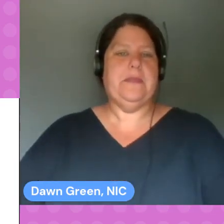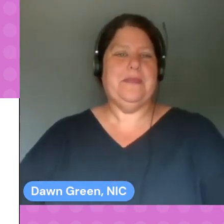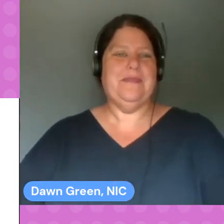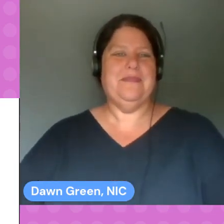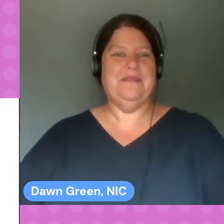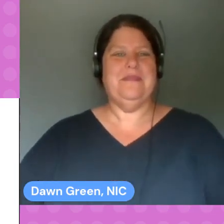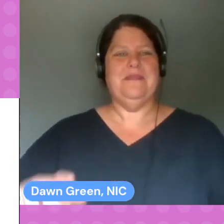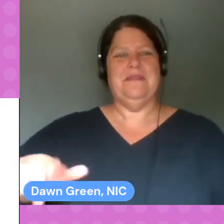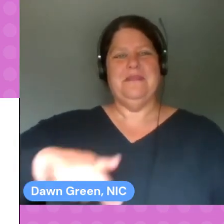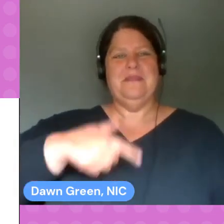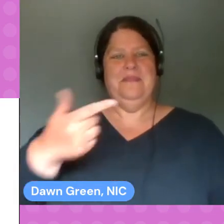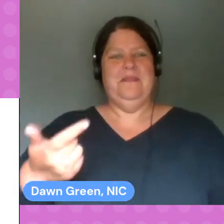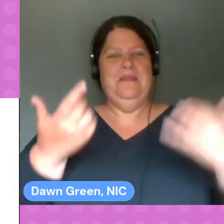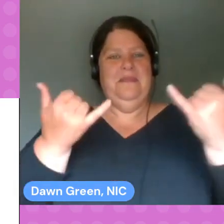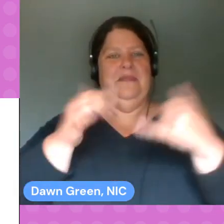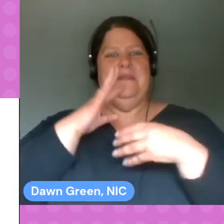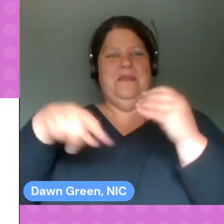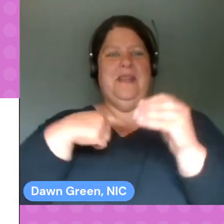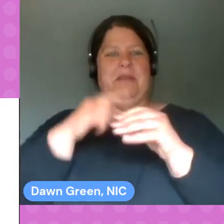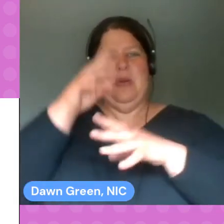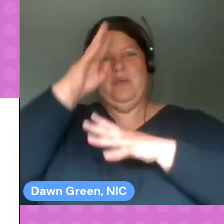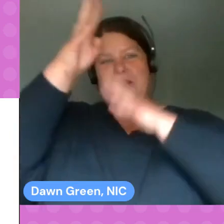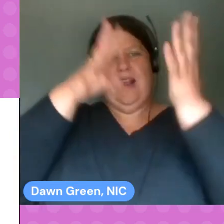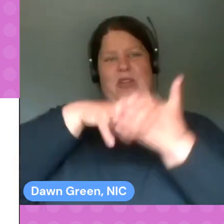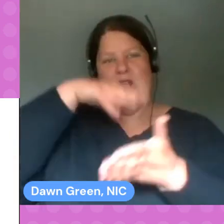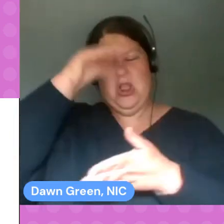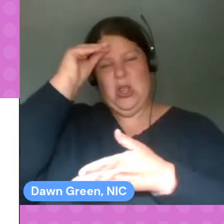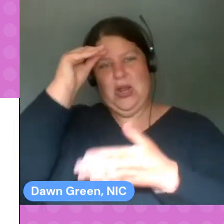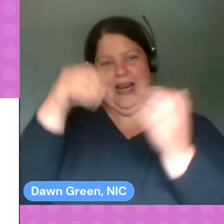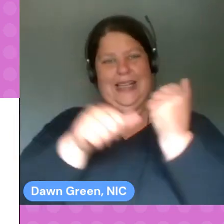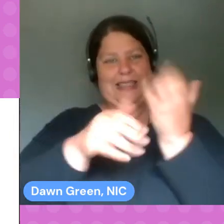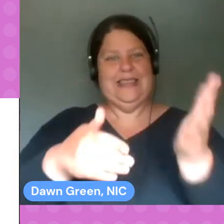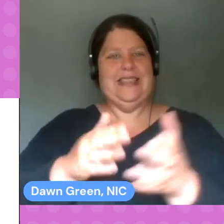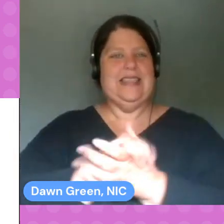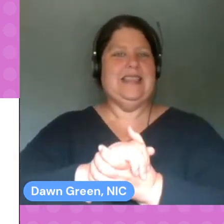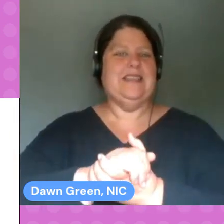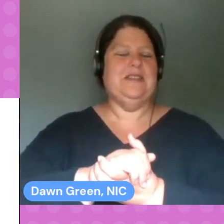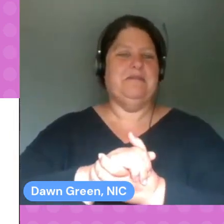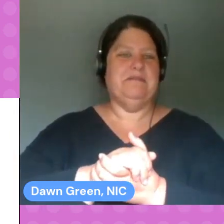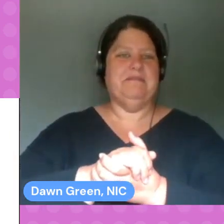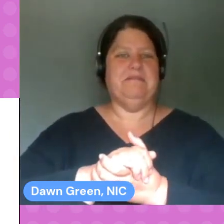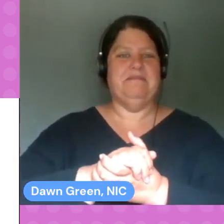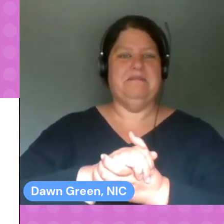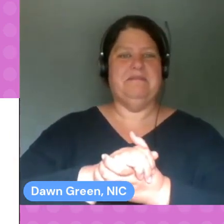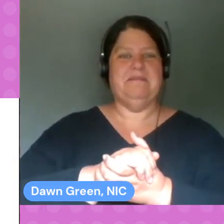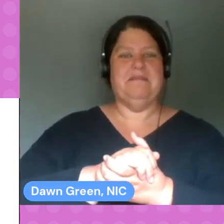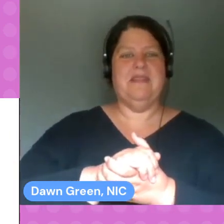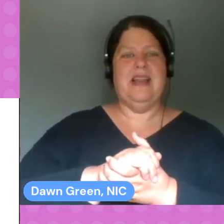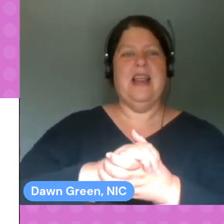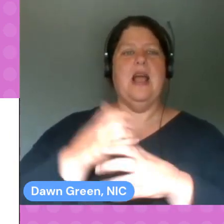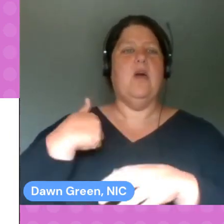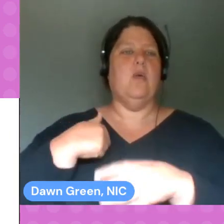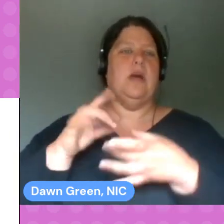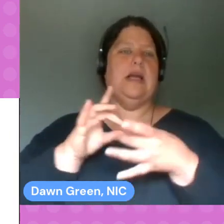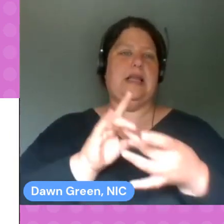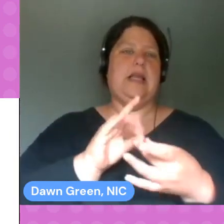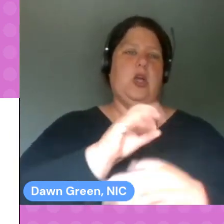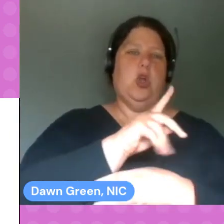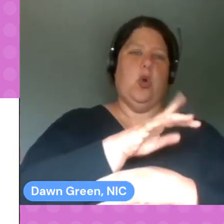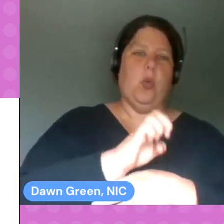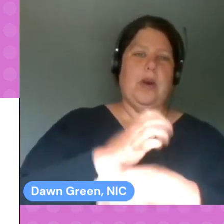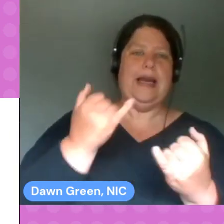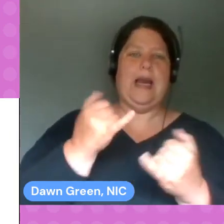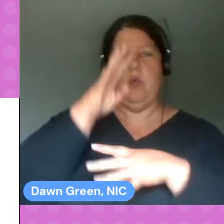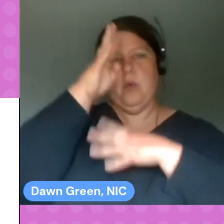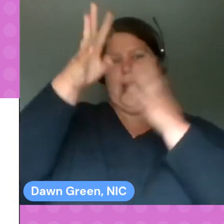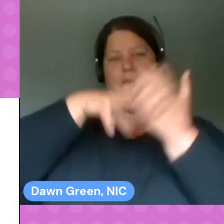So now we're going to talk about our creative learning assistant. So Scratch is not just a coding platform, it is a creative learning platform.